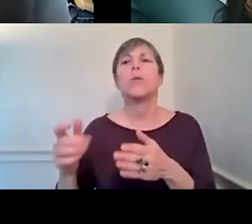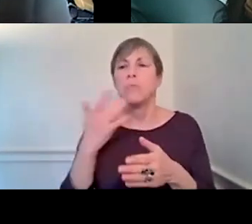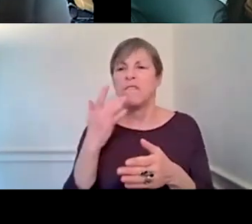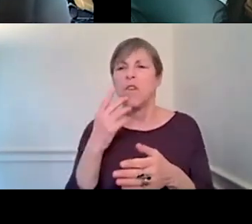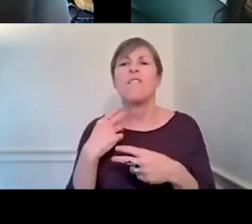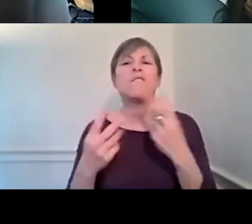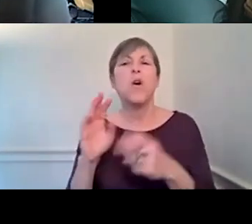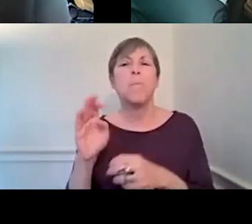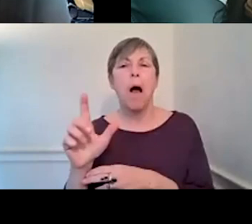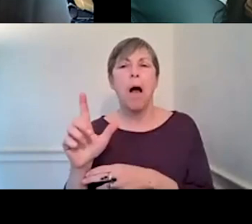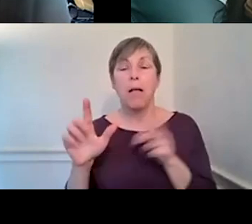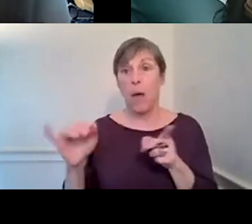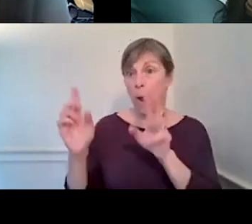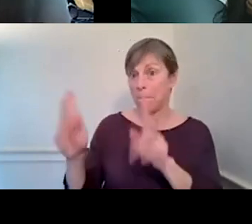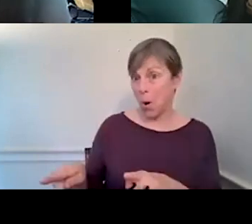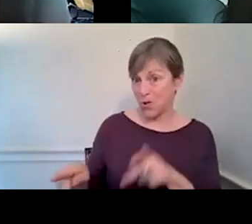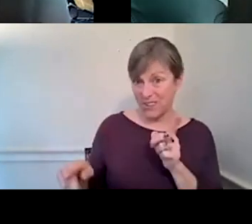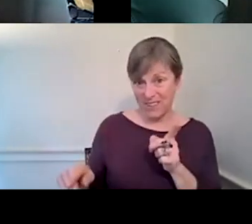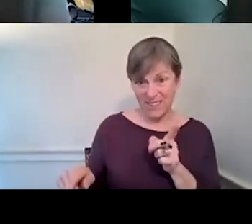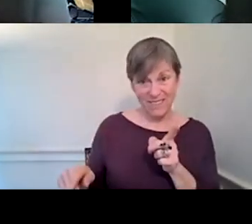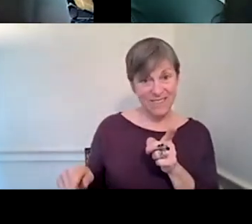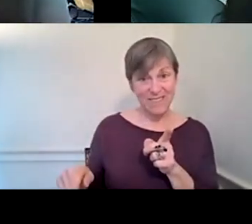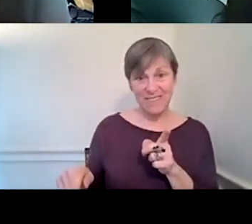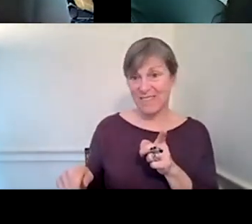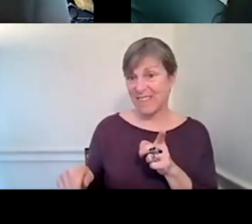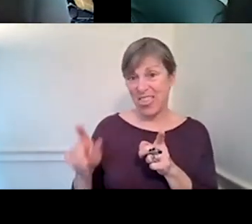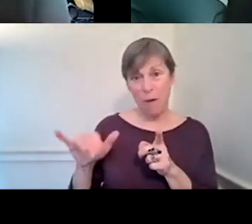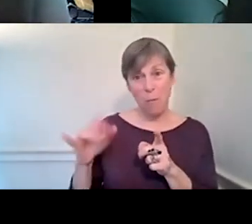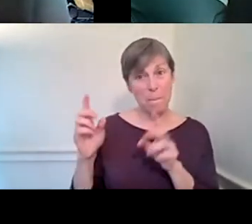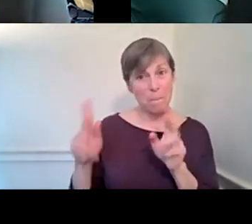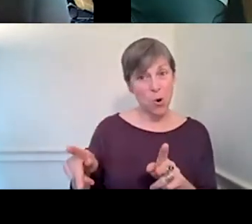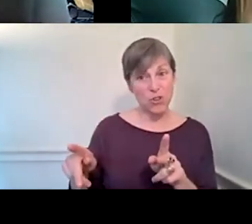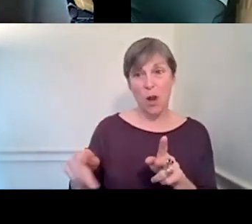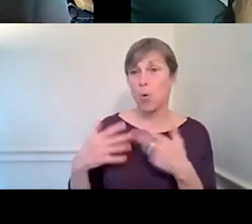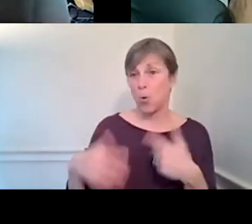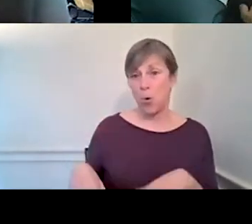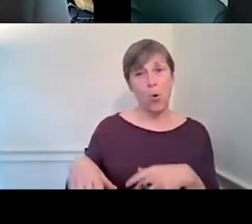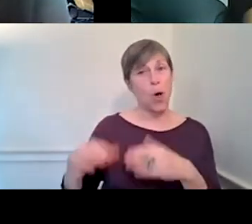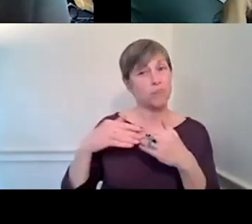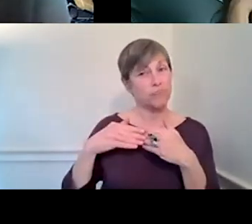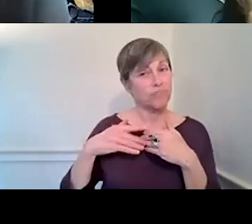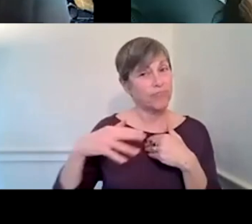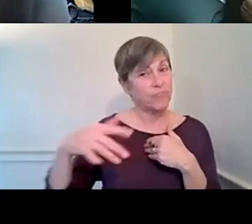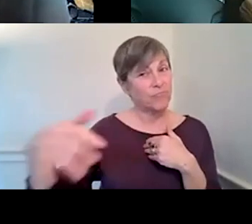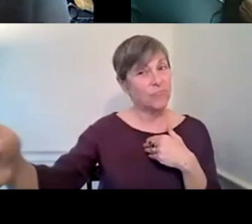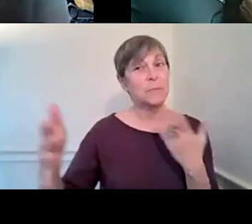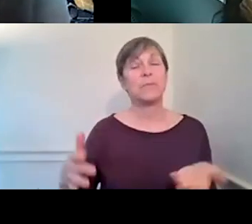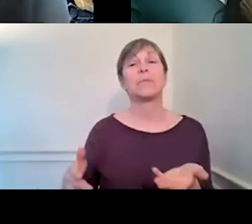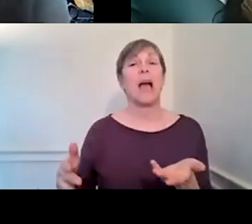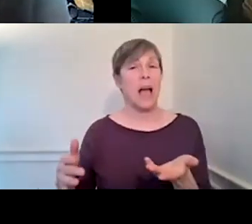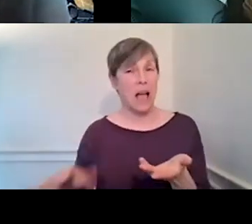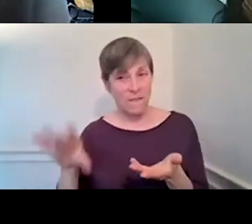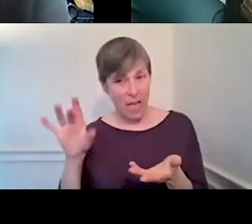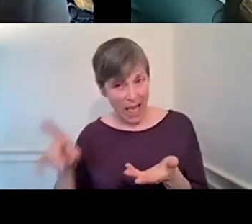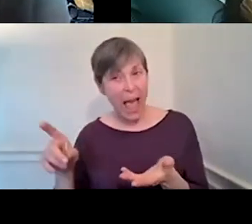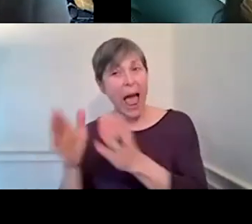the next year, even if it had three bullet points, did not get a verbal report to me. The staff had to write a report to me